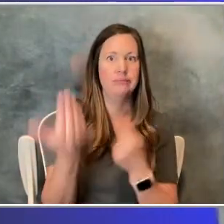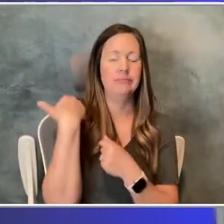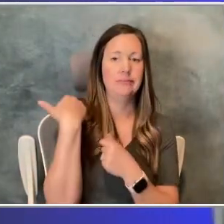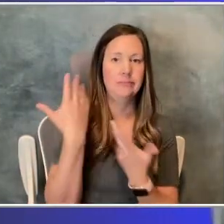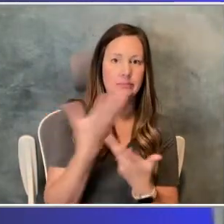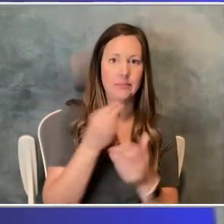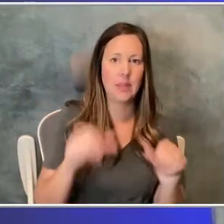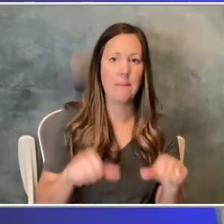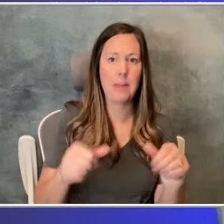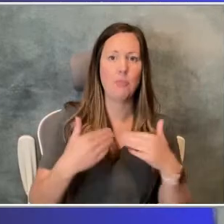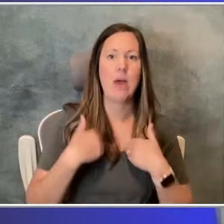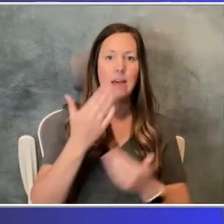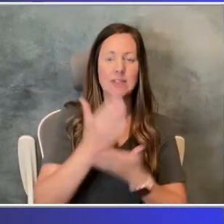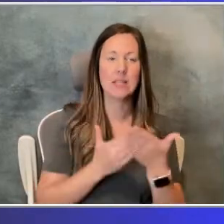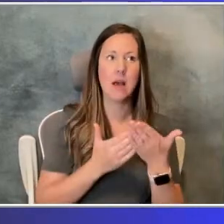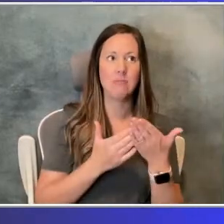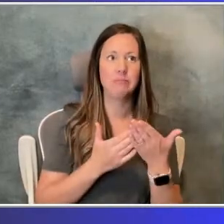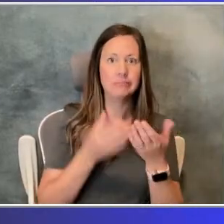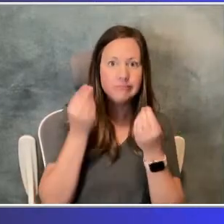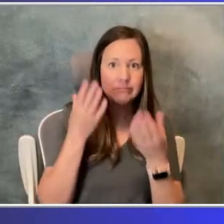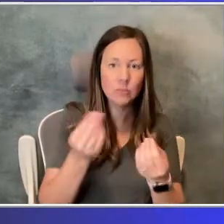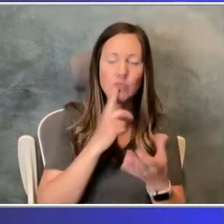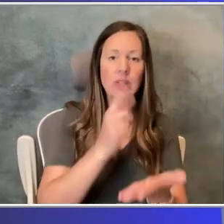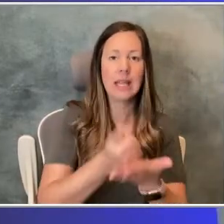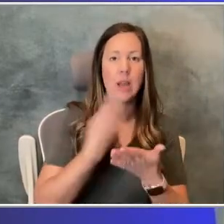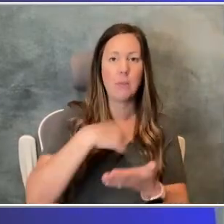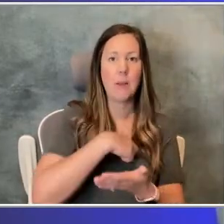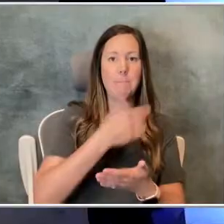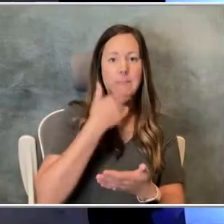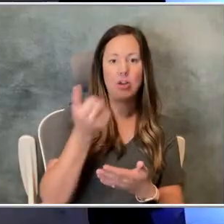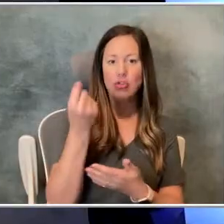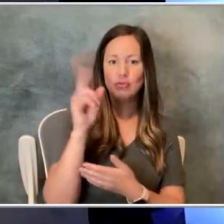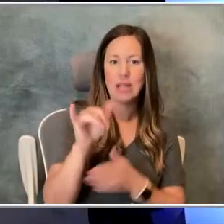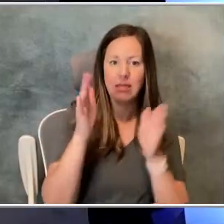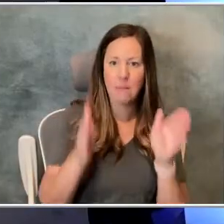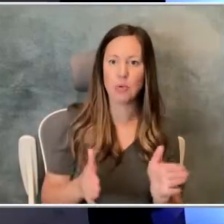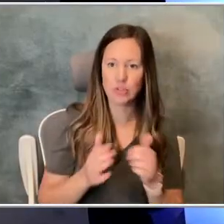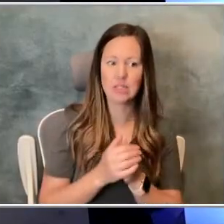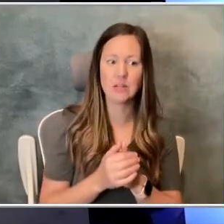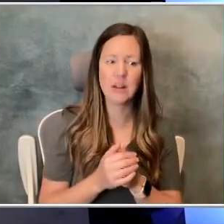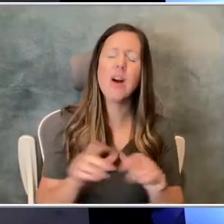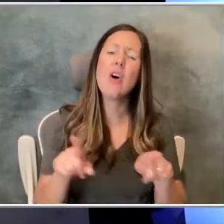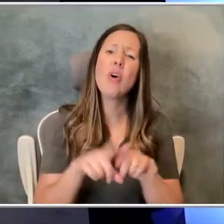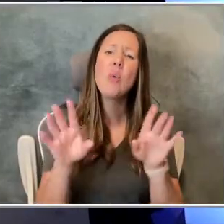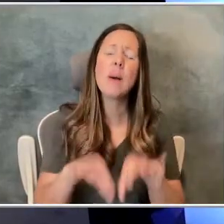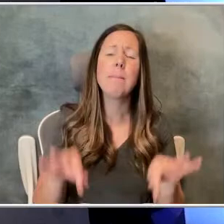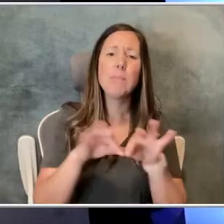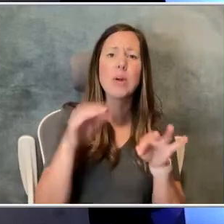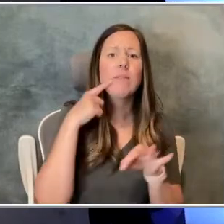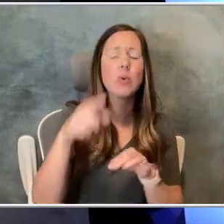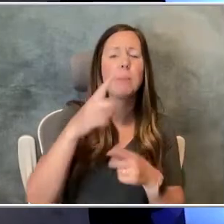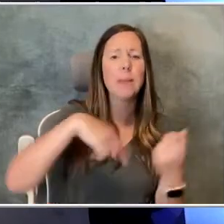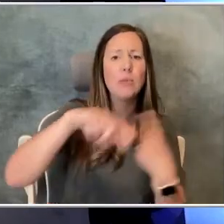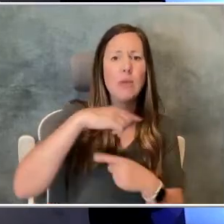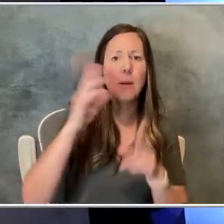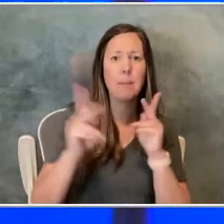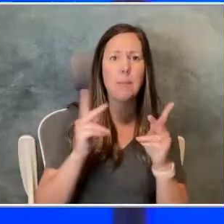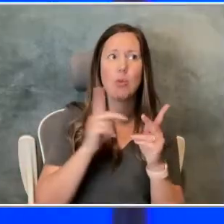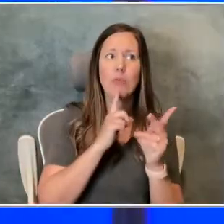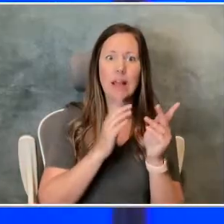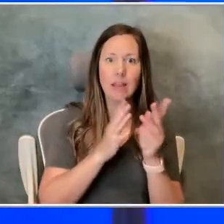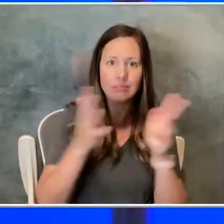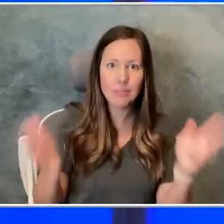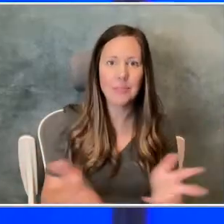some contrast that helps us better understand a person. Yeah. And you do want to be around people that motivate you to be the best that you can